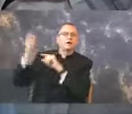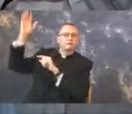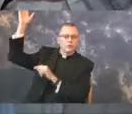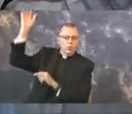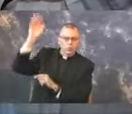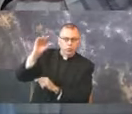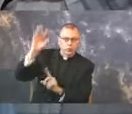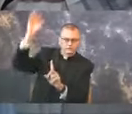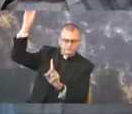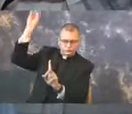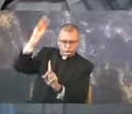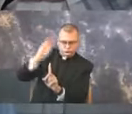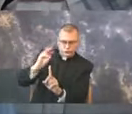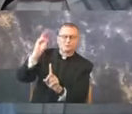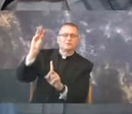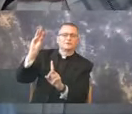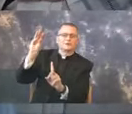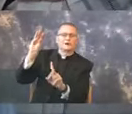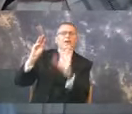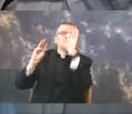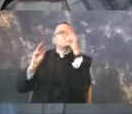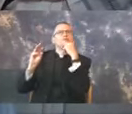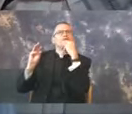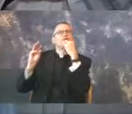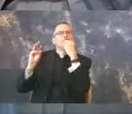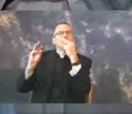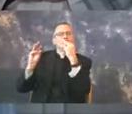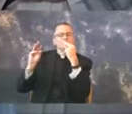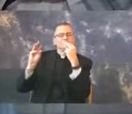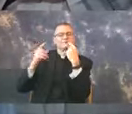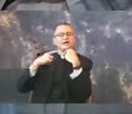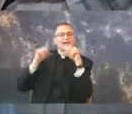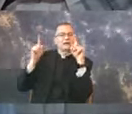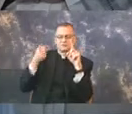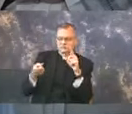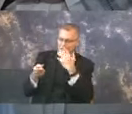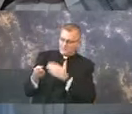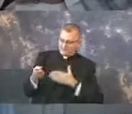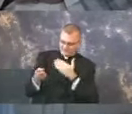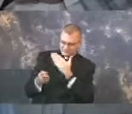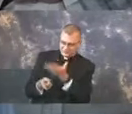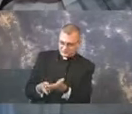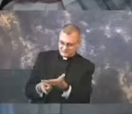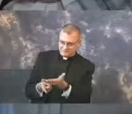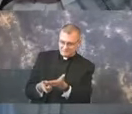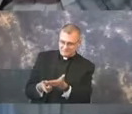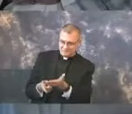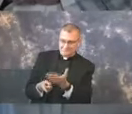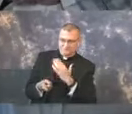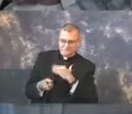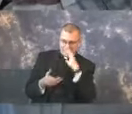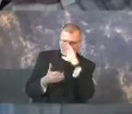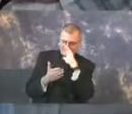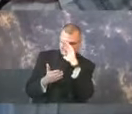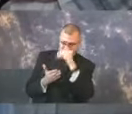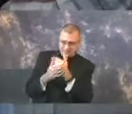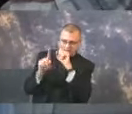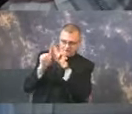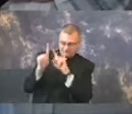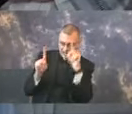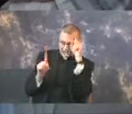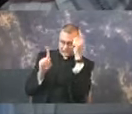followed, that you were well pleased in him, your only begotten Son. And you were seen to confirm